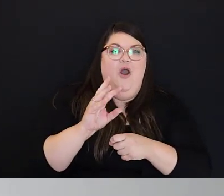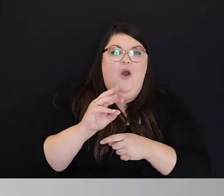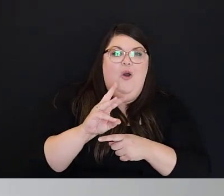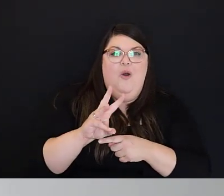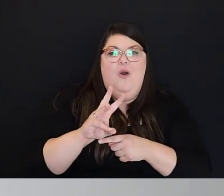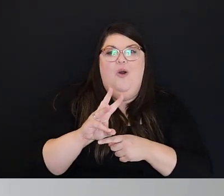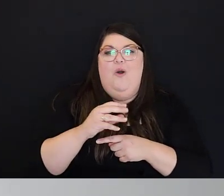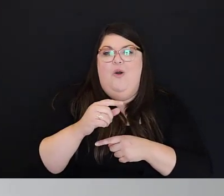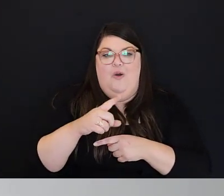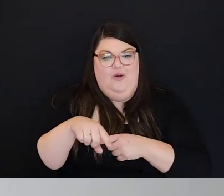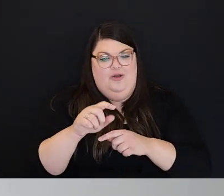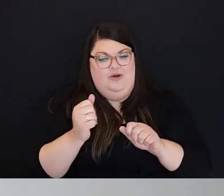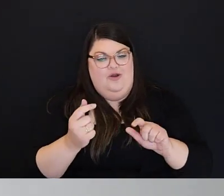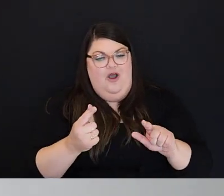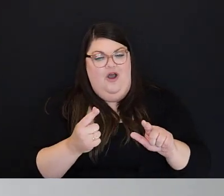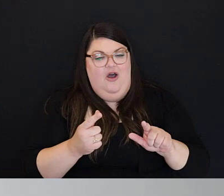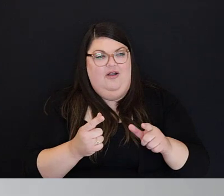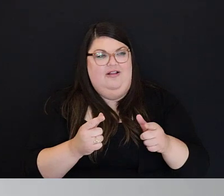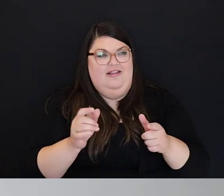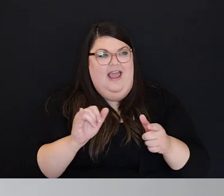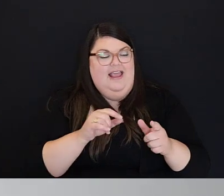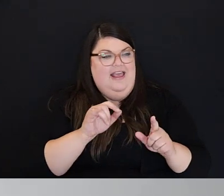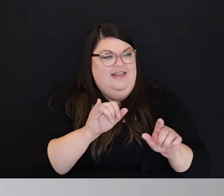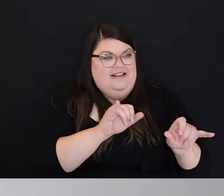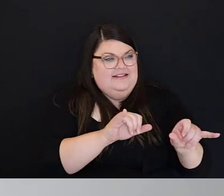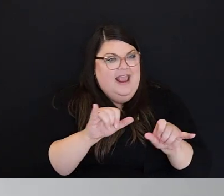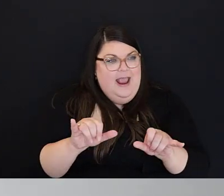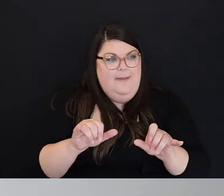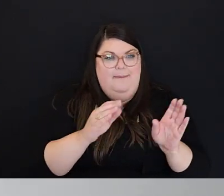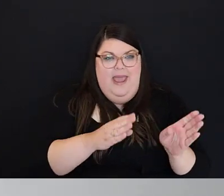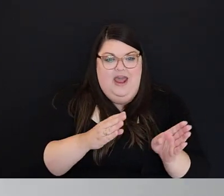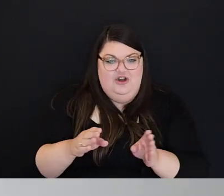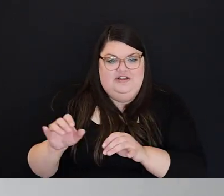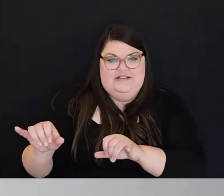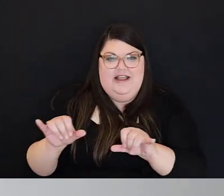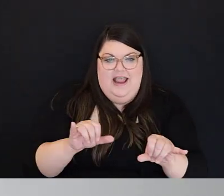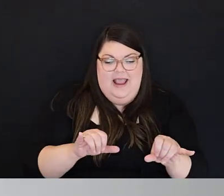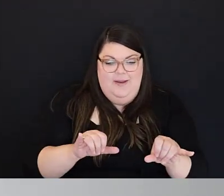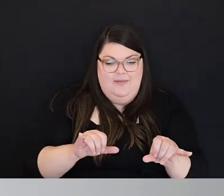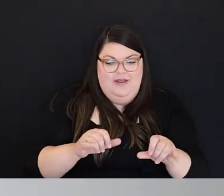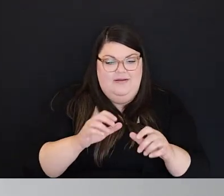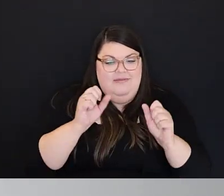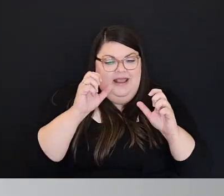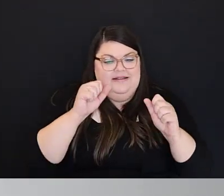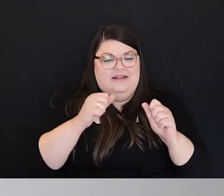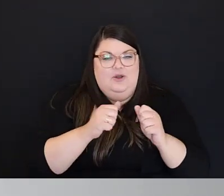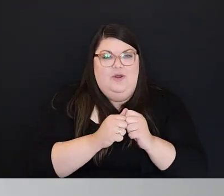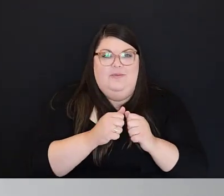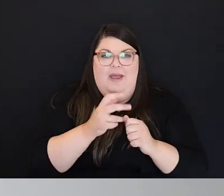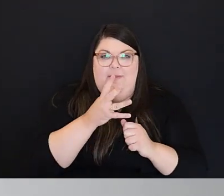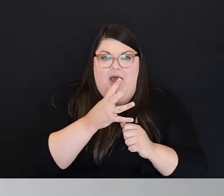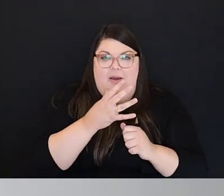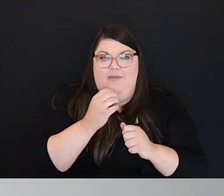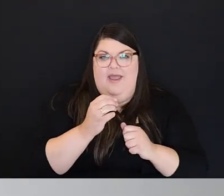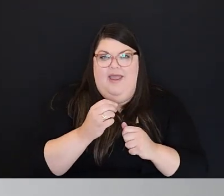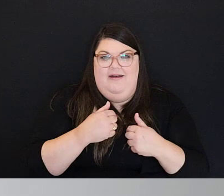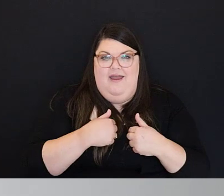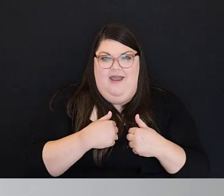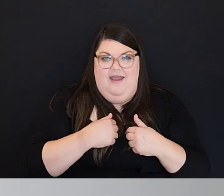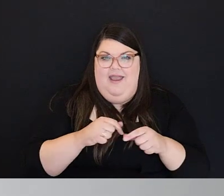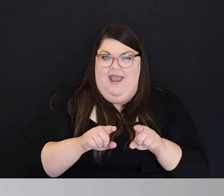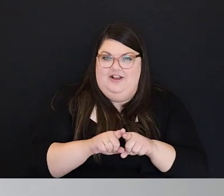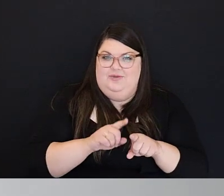like you're also like this, or we have the same pattern. Like, it's been amazing with my mom and I, like, as we've been